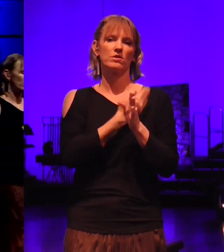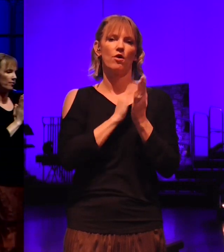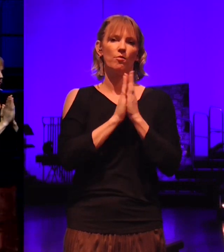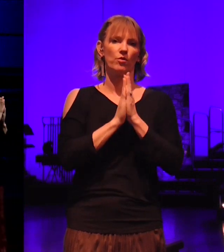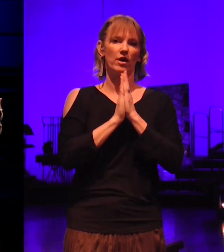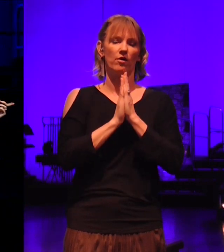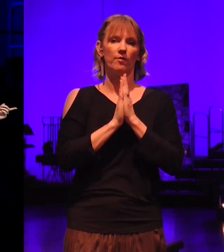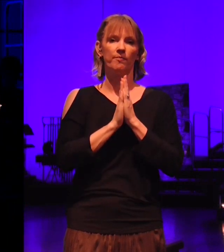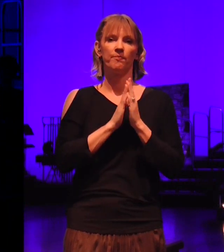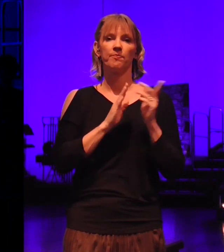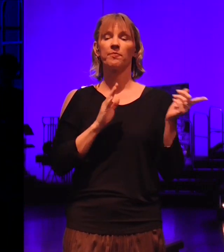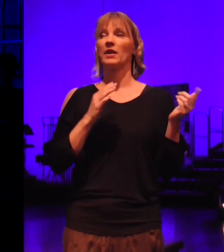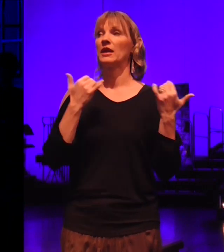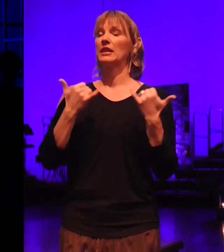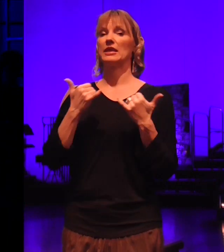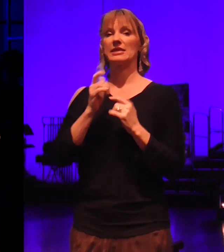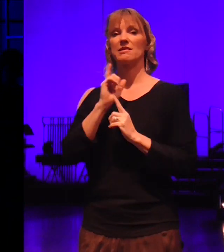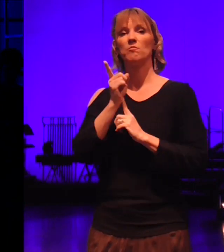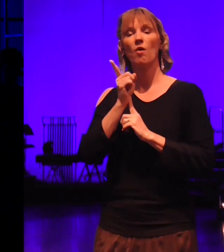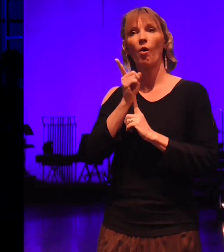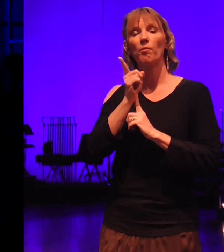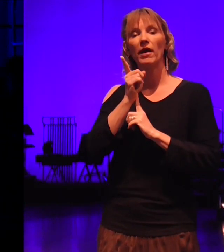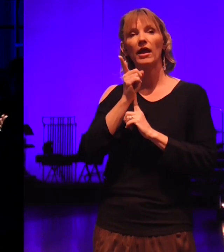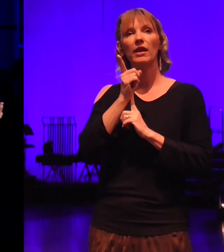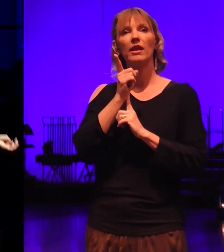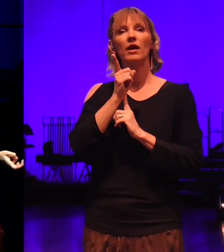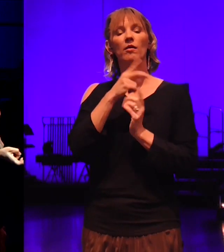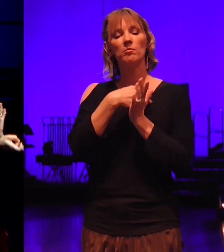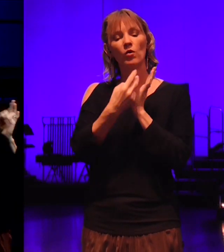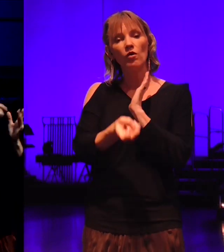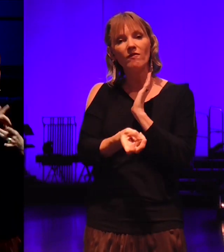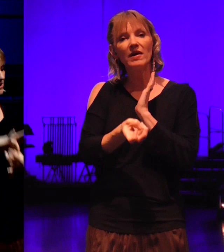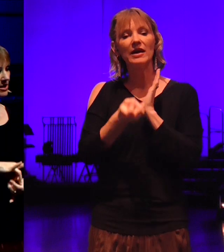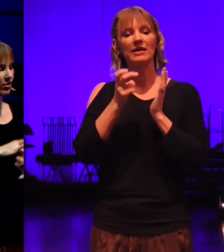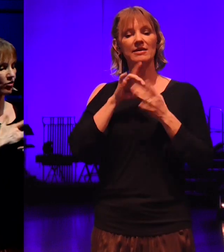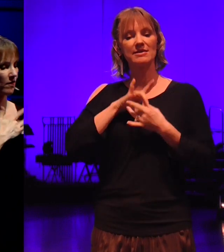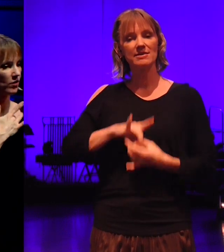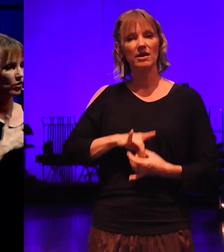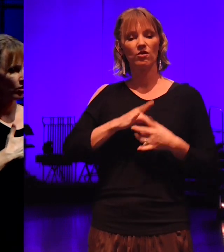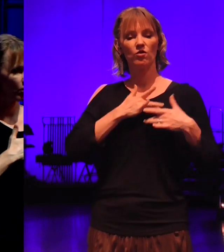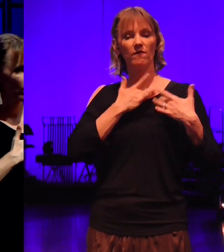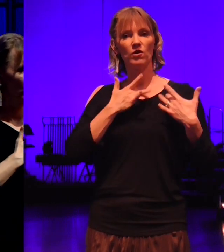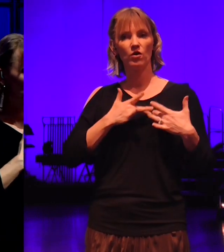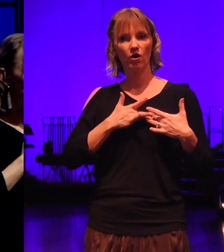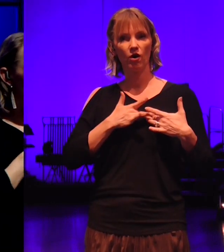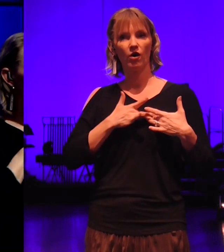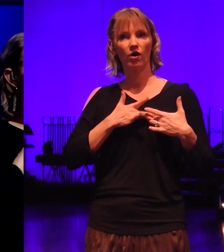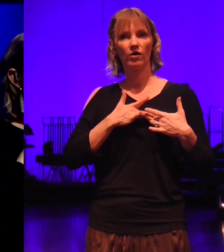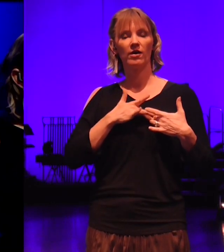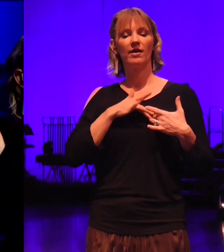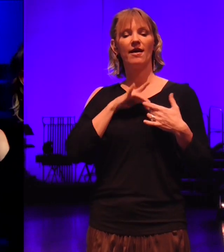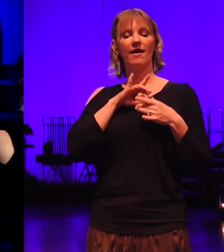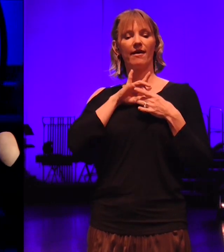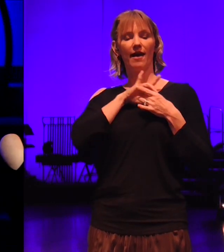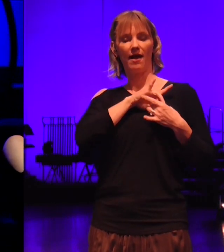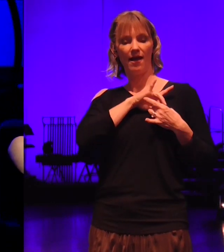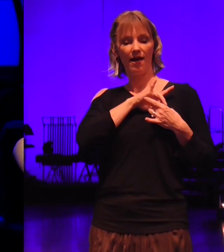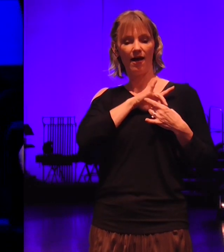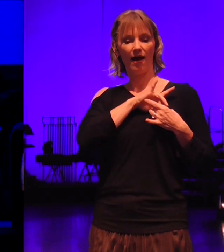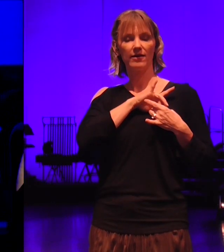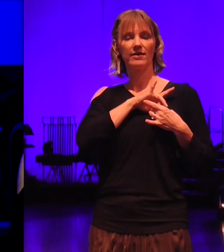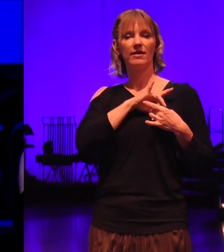And in this moment, moving into the center of your heart, just connecting there and feeling that